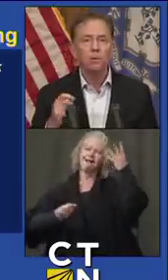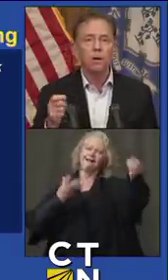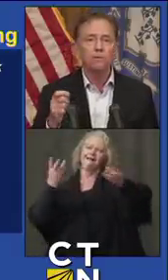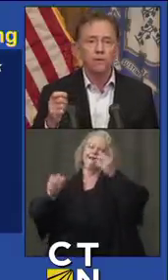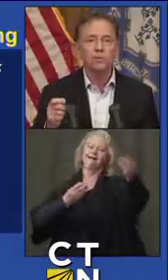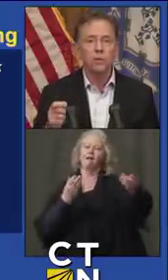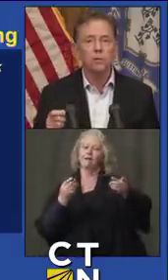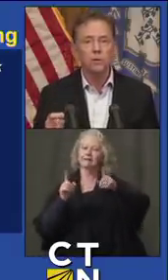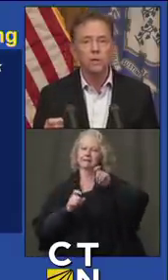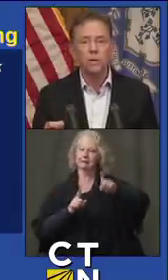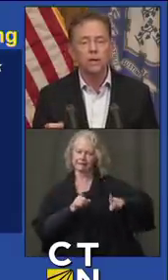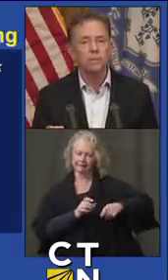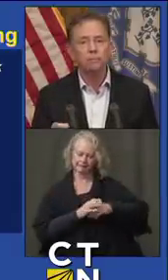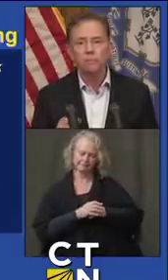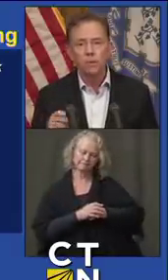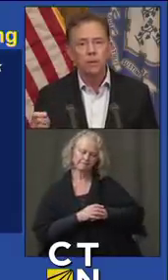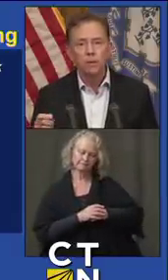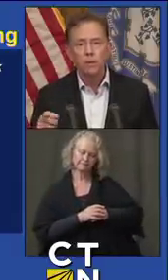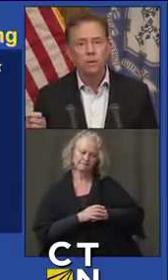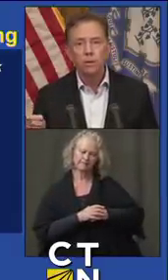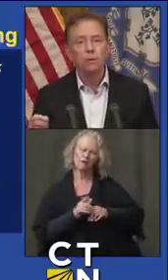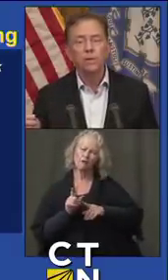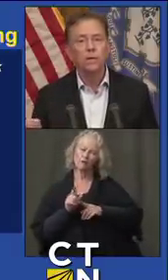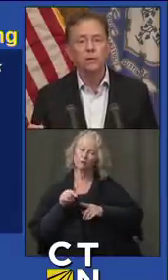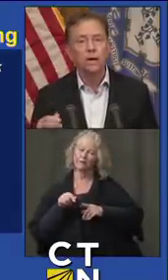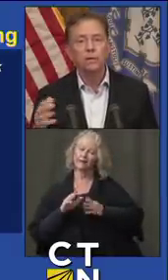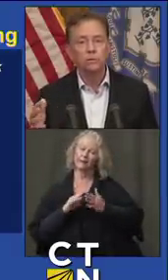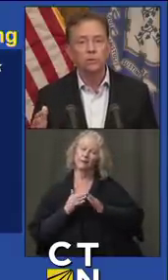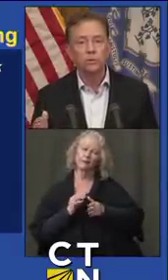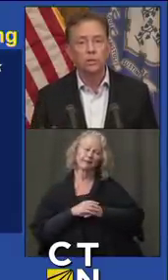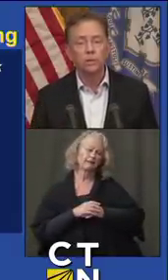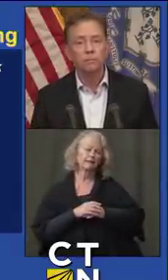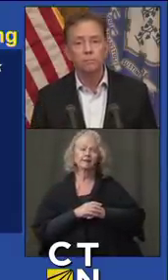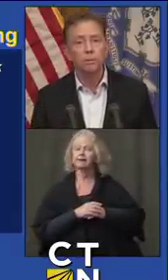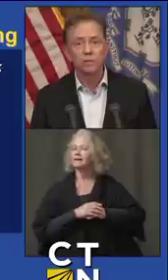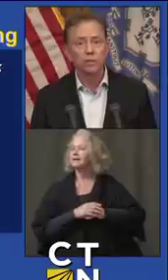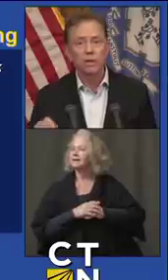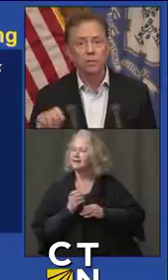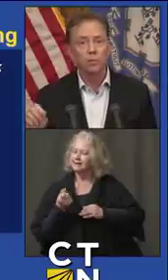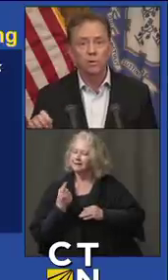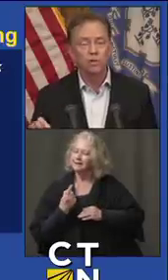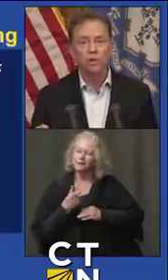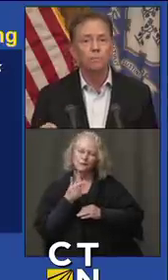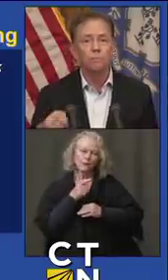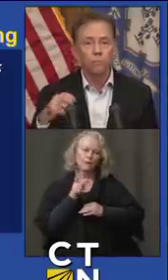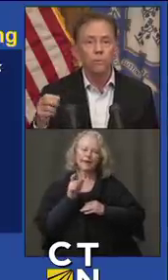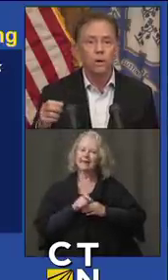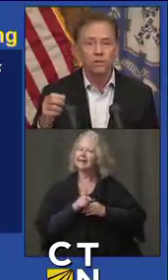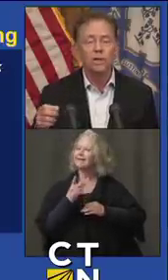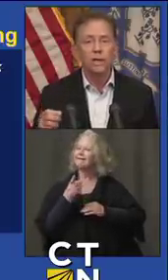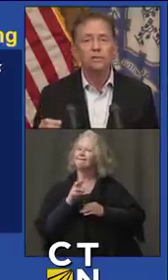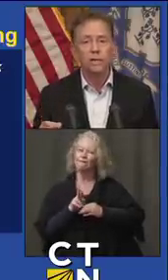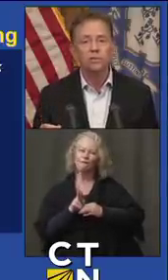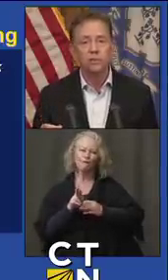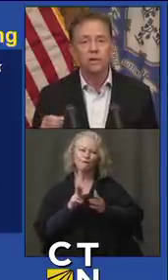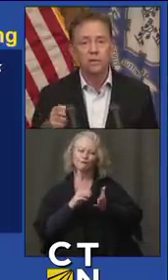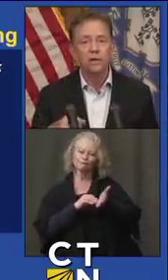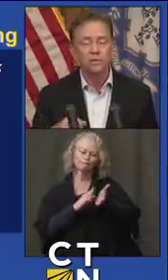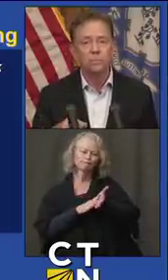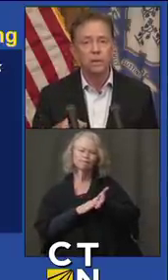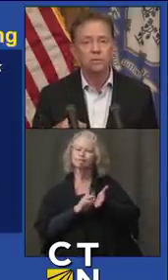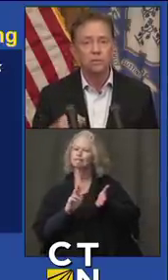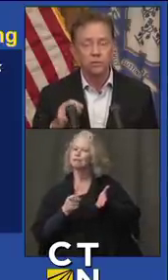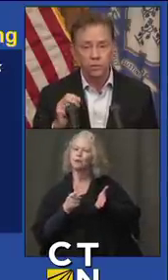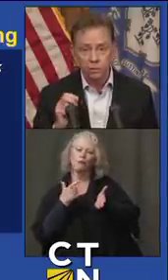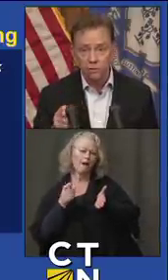by the way, for this community, you don't need a doctor's permission anymore, a slip. We want you to get tested. I think